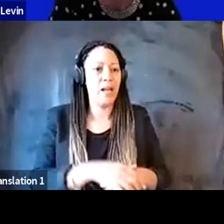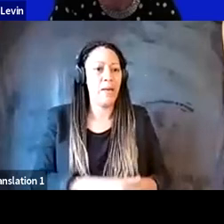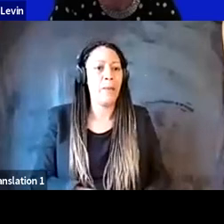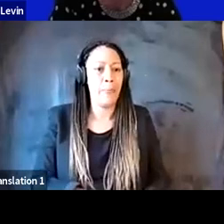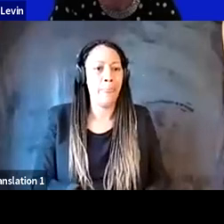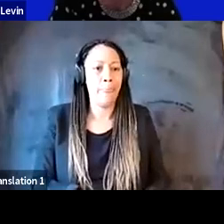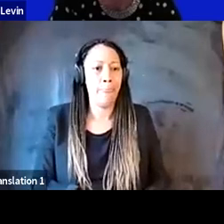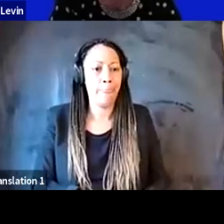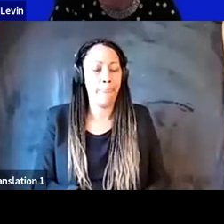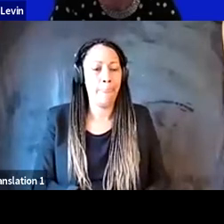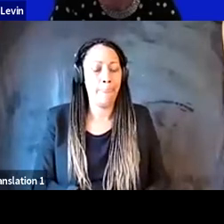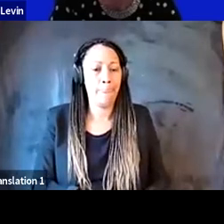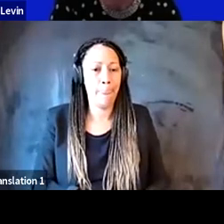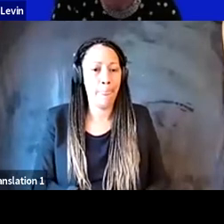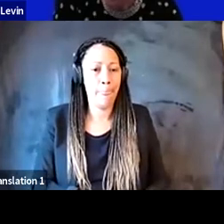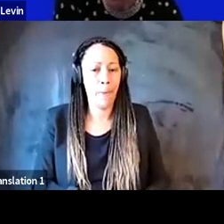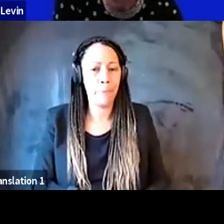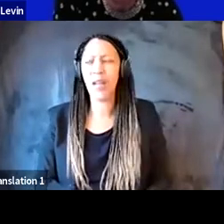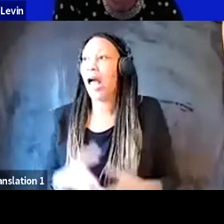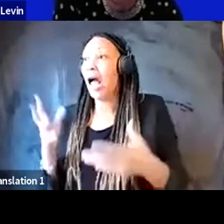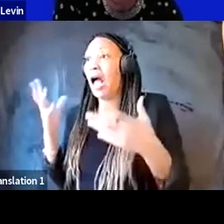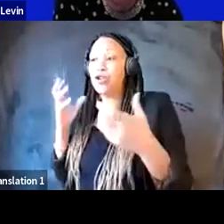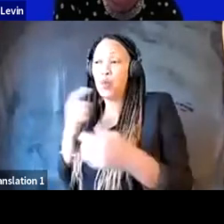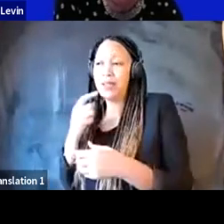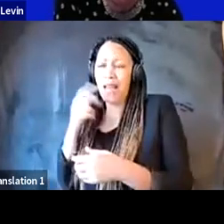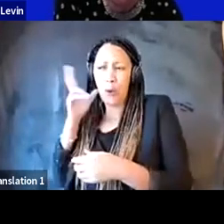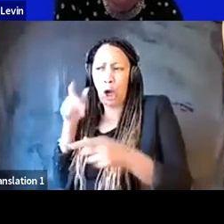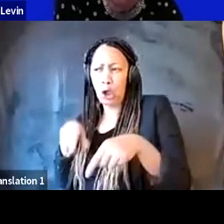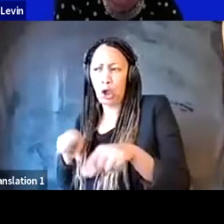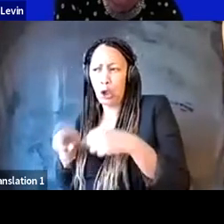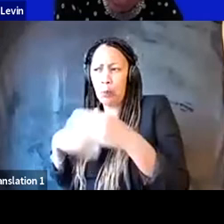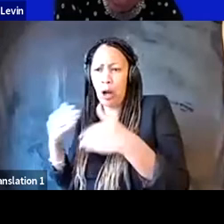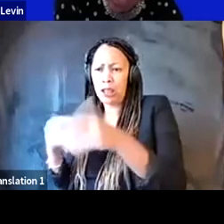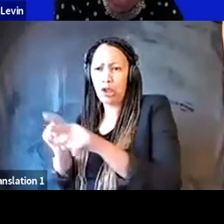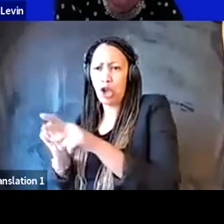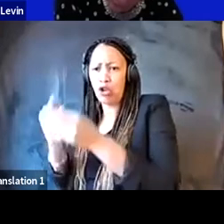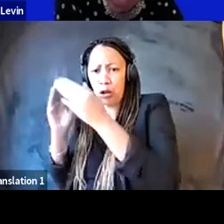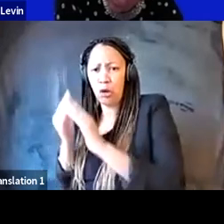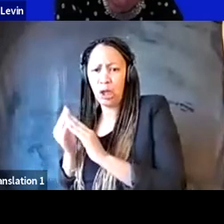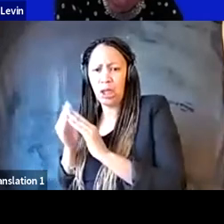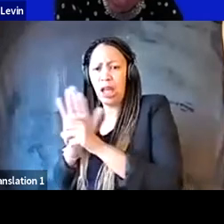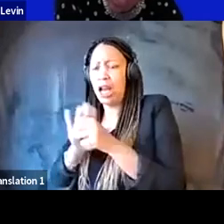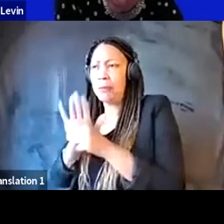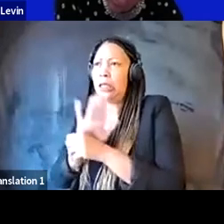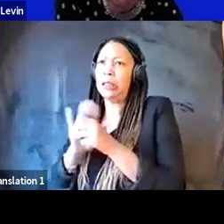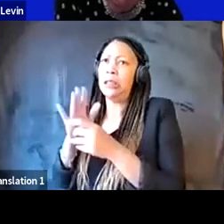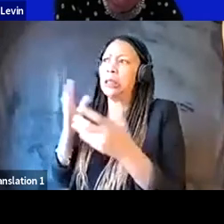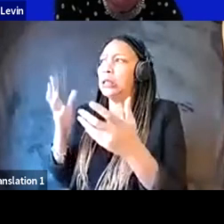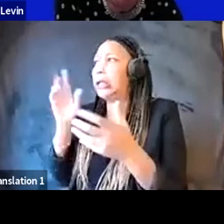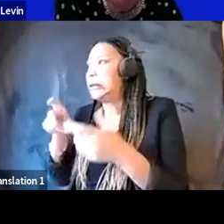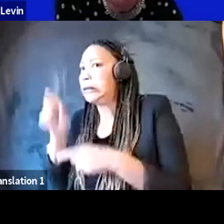Caton. I would just say we heard in the process and from the community, this area is kind of starved for neighborhood